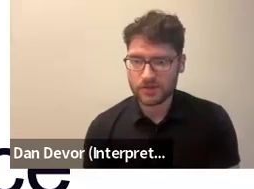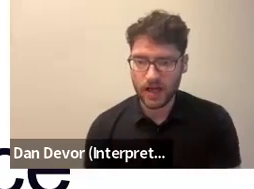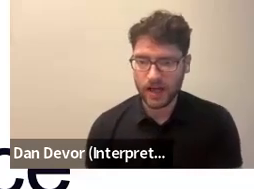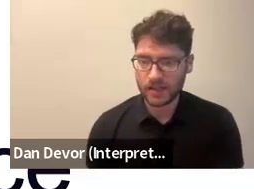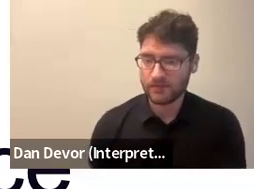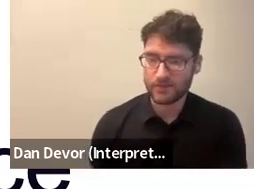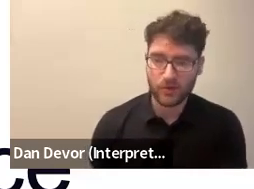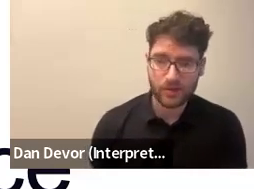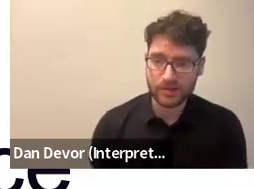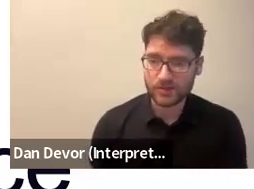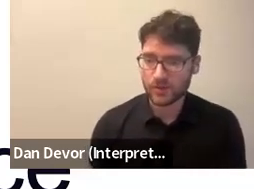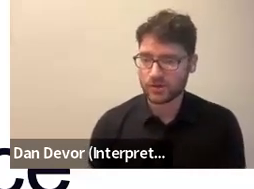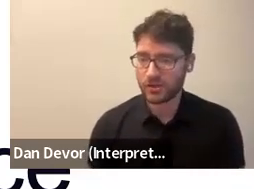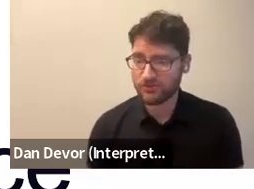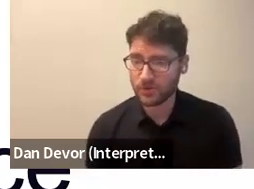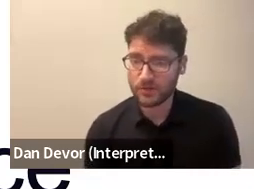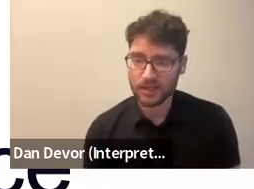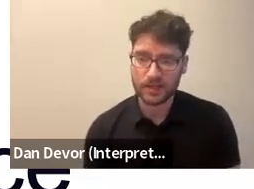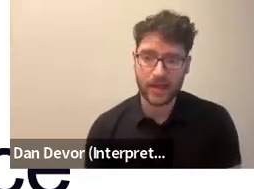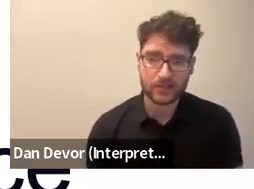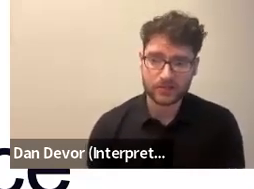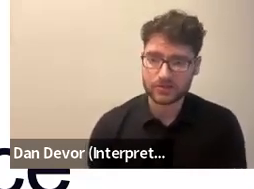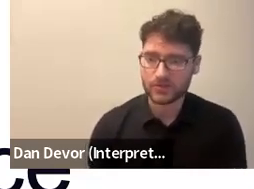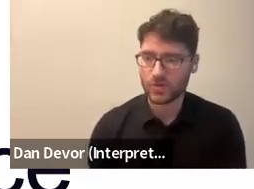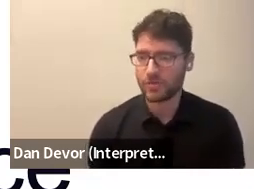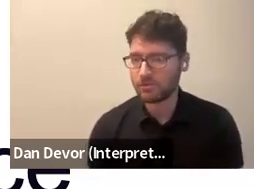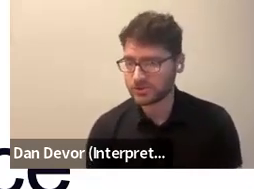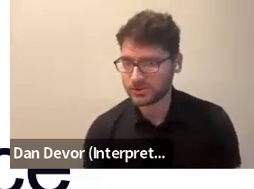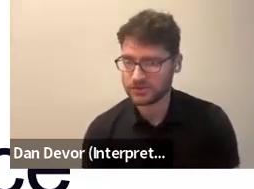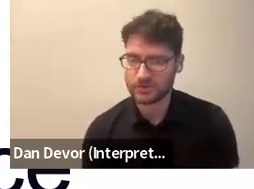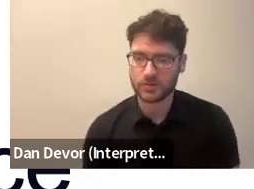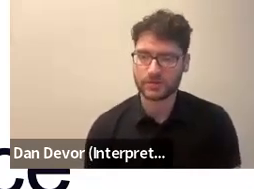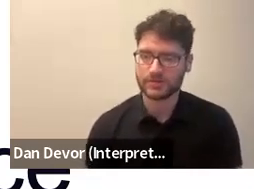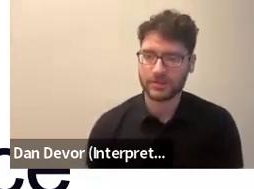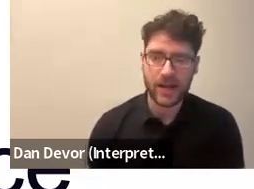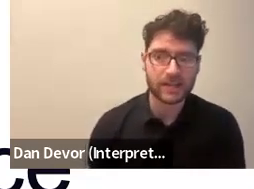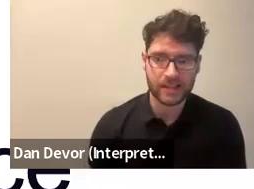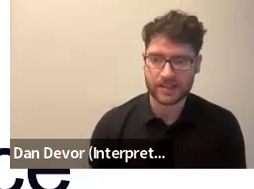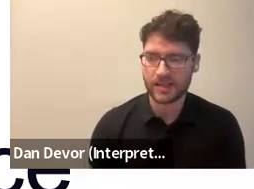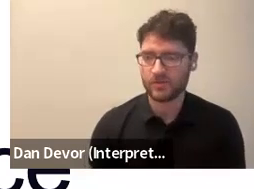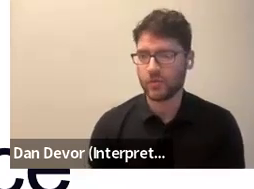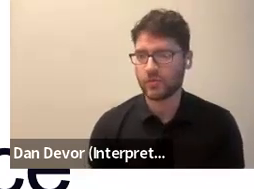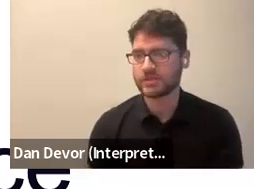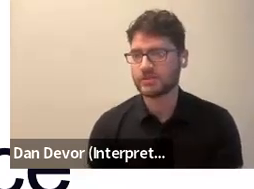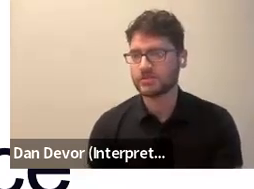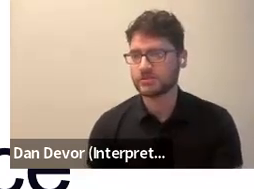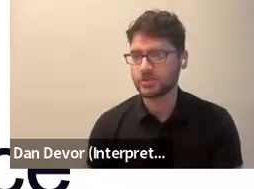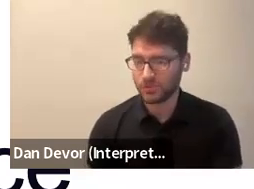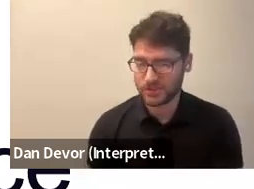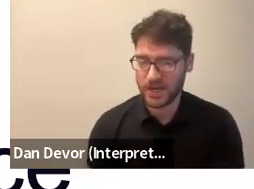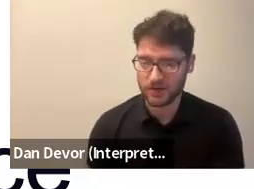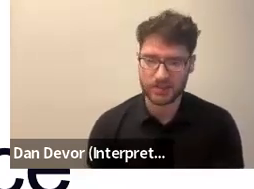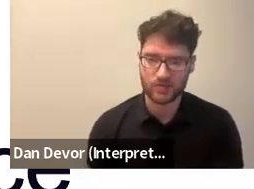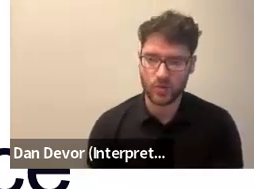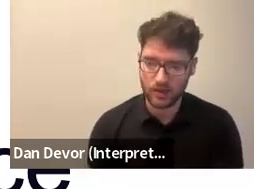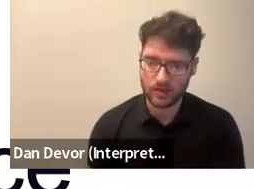deaf folks of high level employment or creative employment, like painters or publishers or anything like that, went